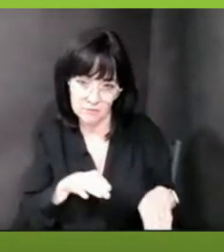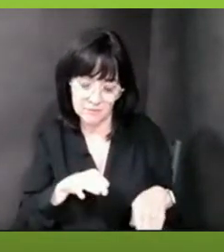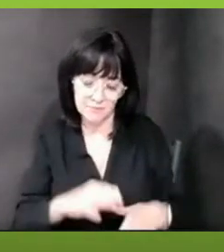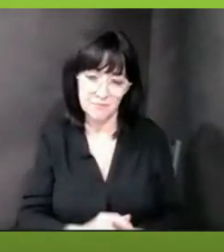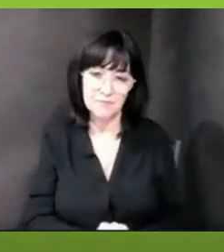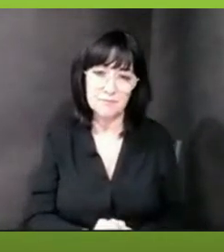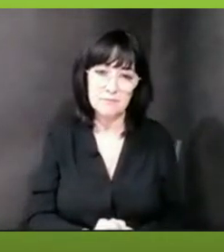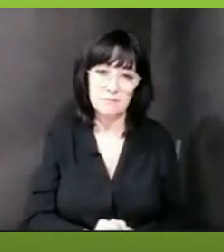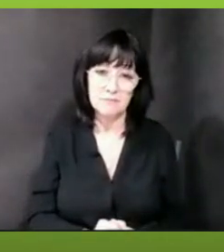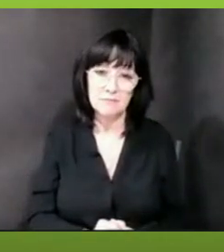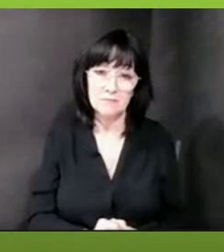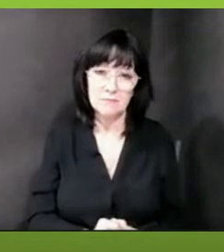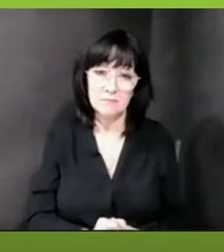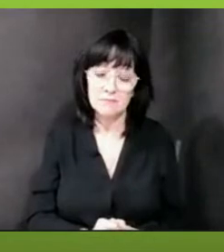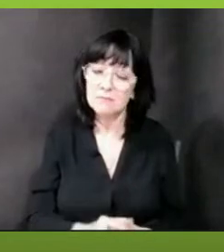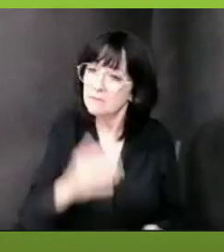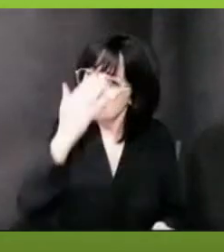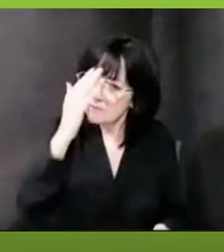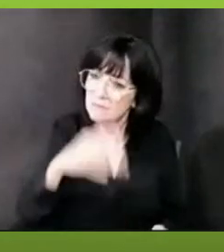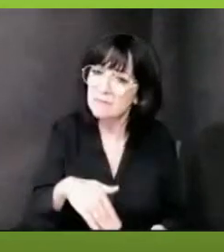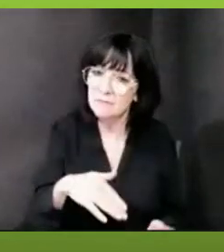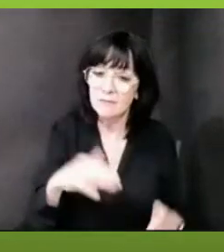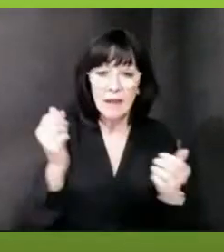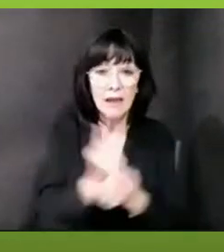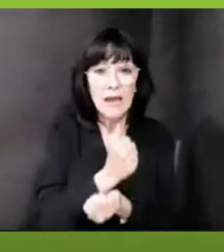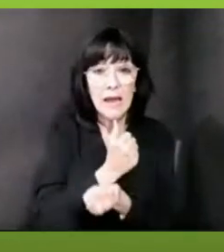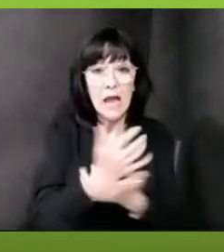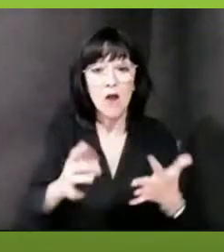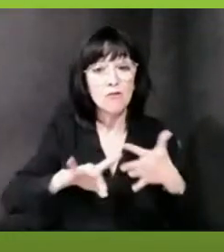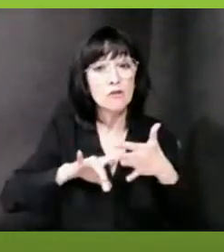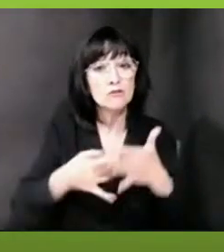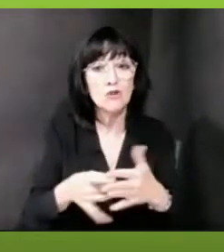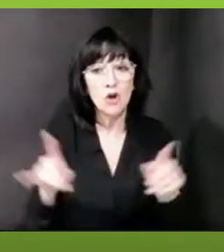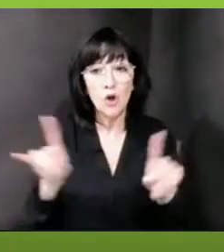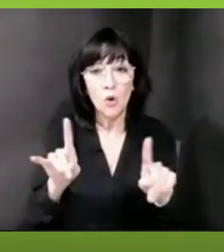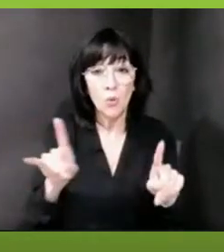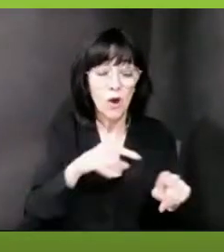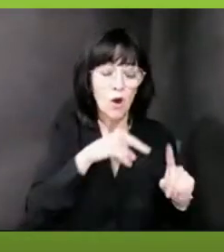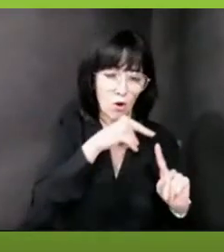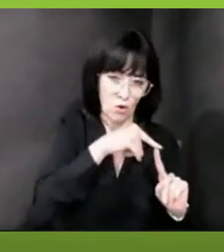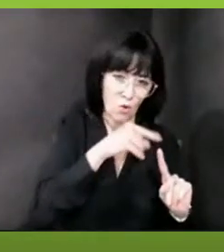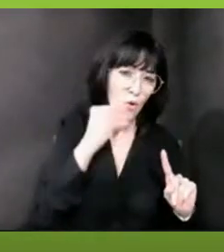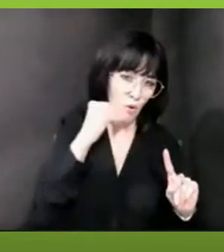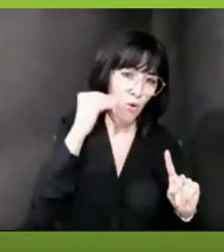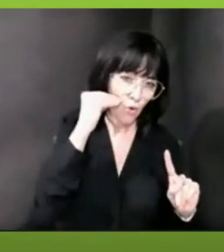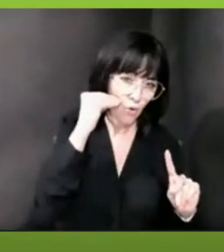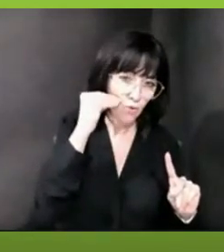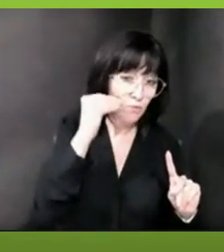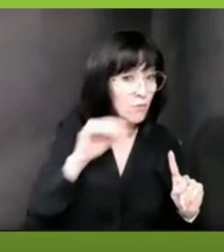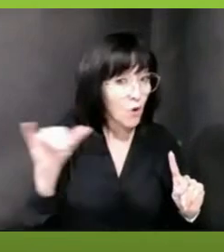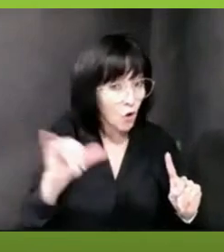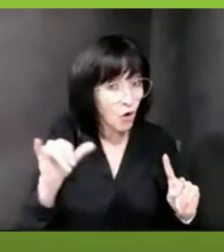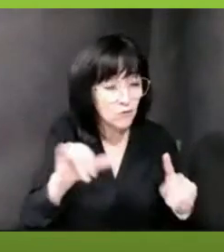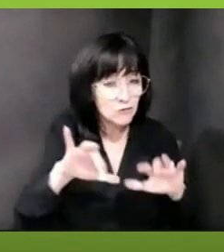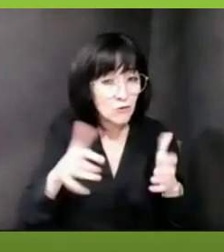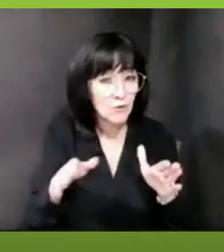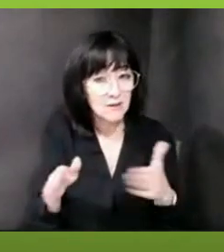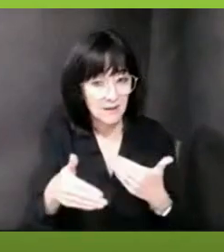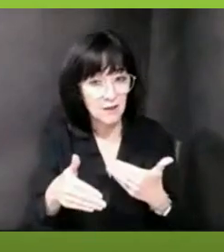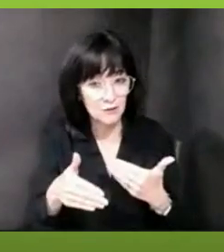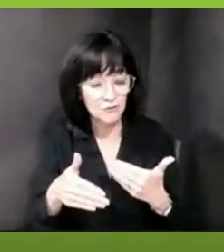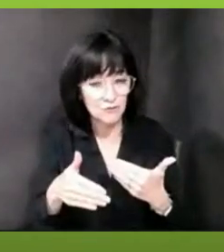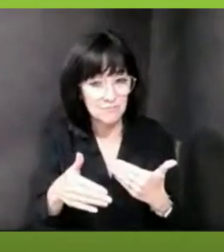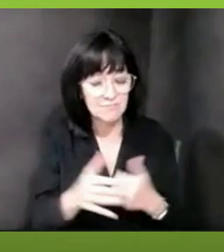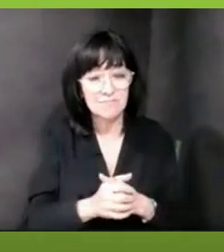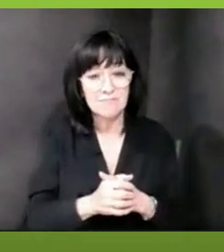believe that everything starts at home, but everything also starts in the classroom. If we can work with teachers in regard to making the